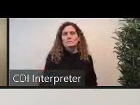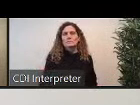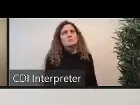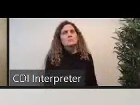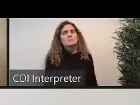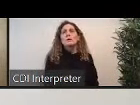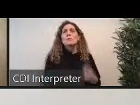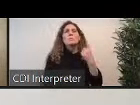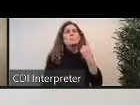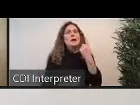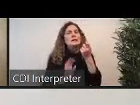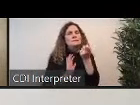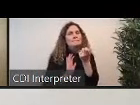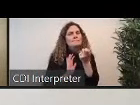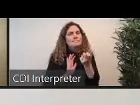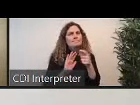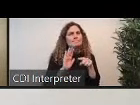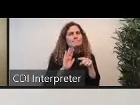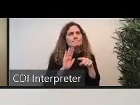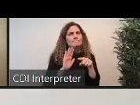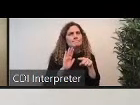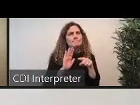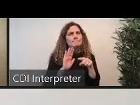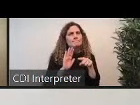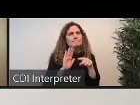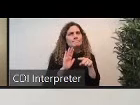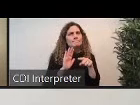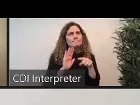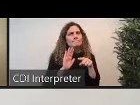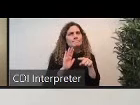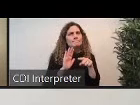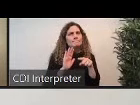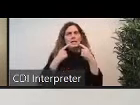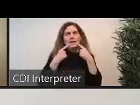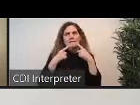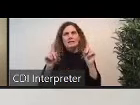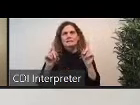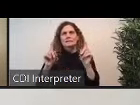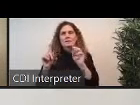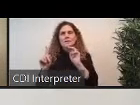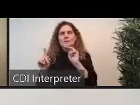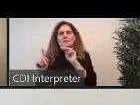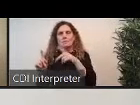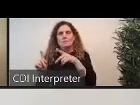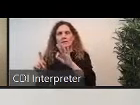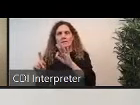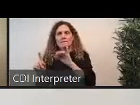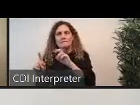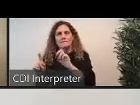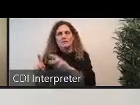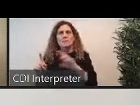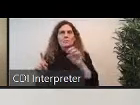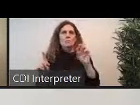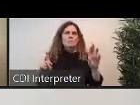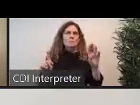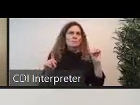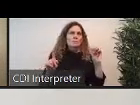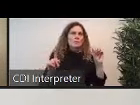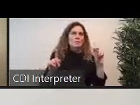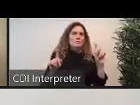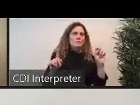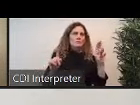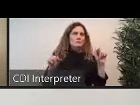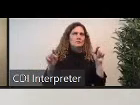high efficacy, it seems, as the Moderna and the Pfizer. The overall efficacy is about 66% to prevent moderate